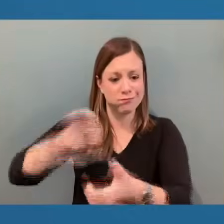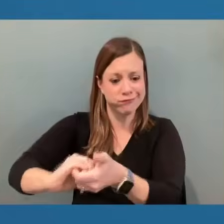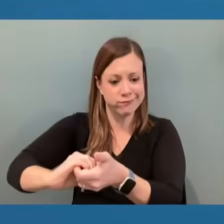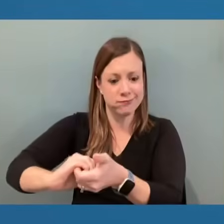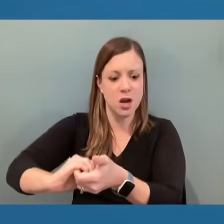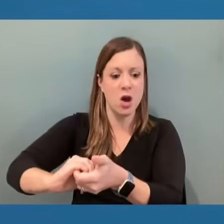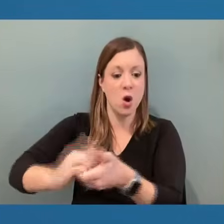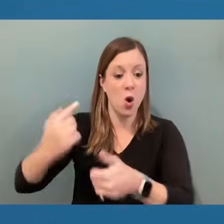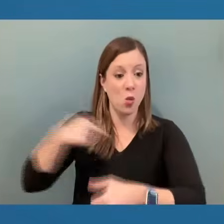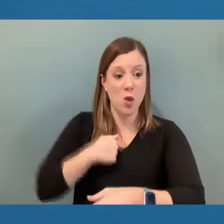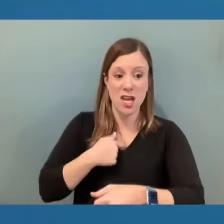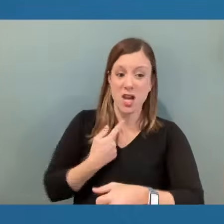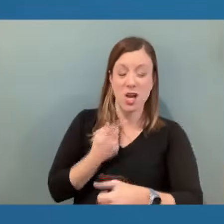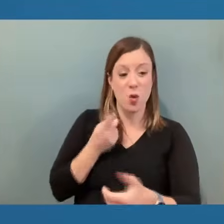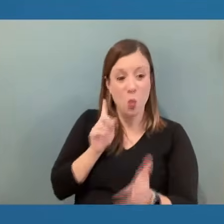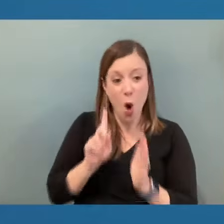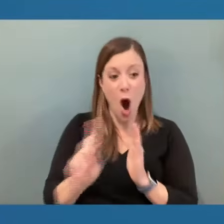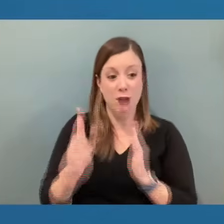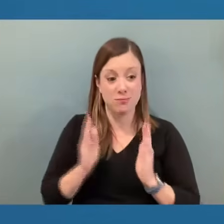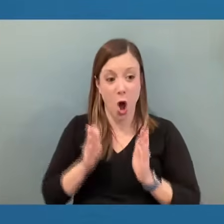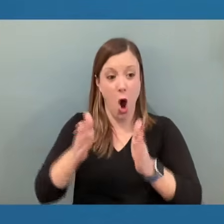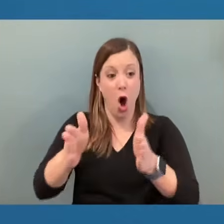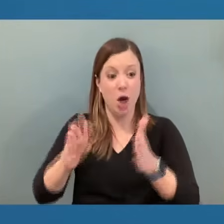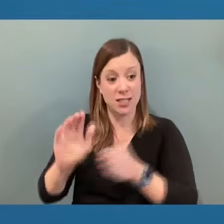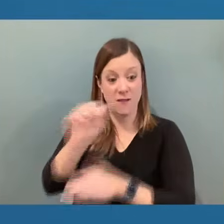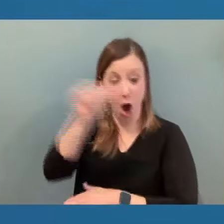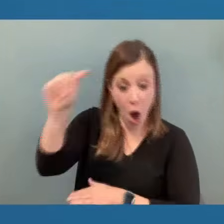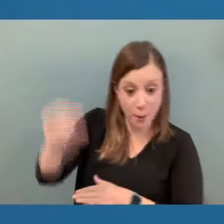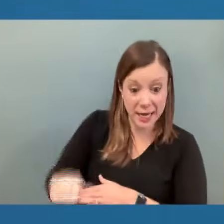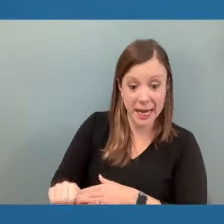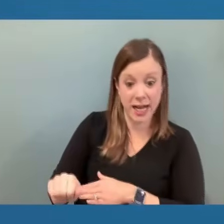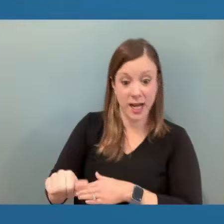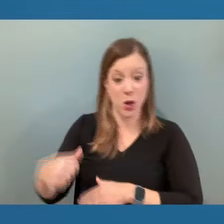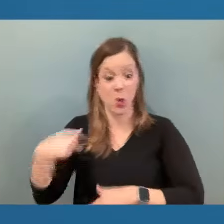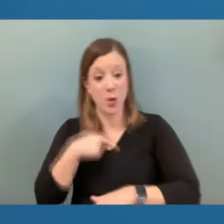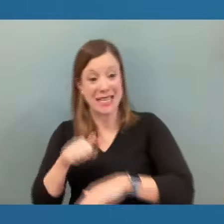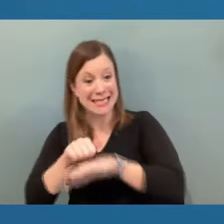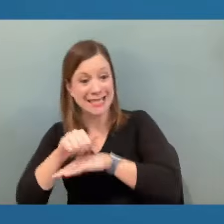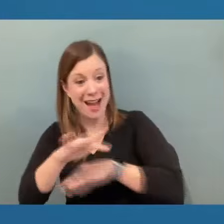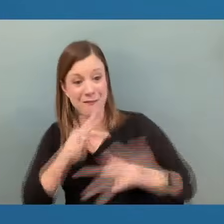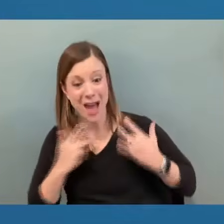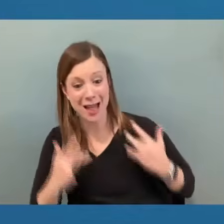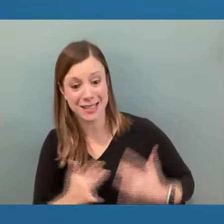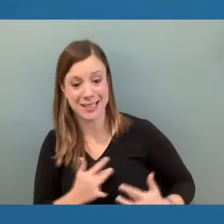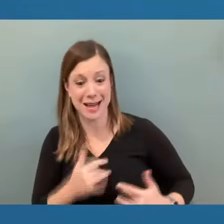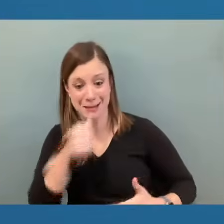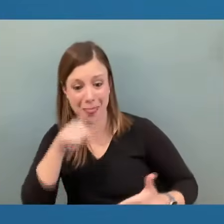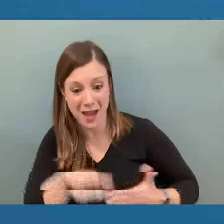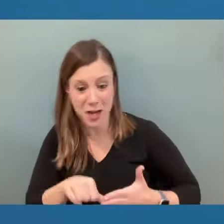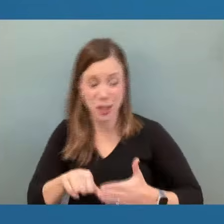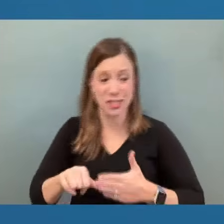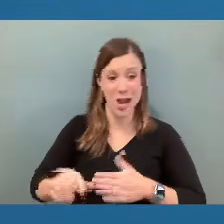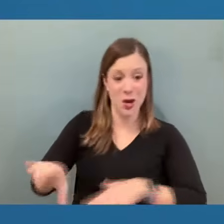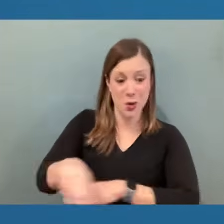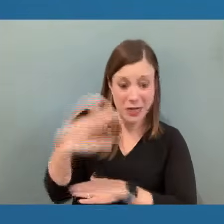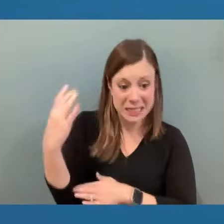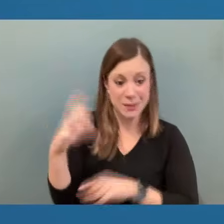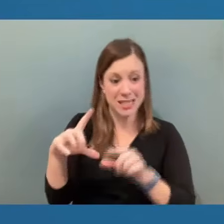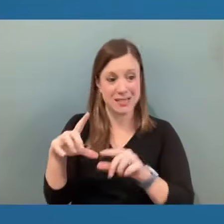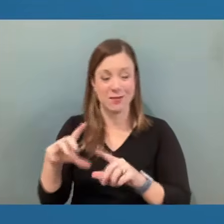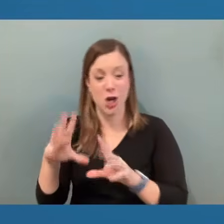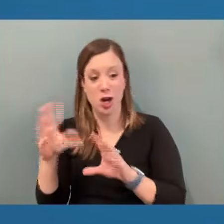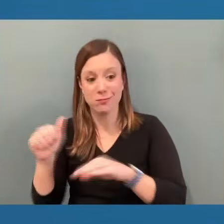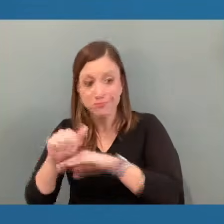letters, cards, and Christmas cards, and Hanukkah cards, and New Year's cards, and emails and phone calls